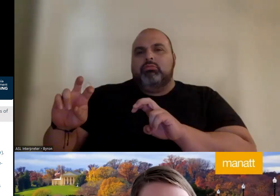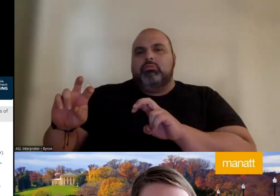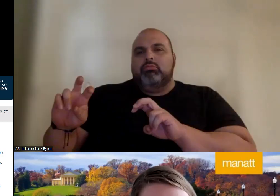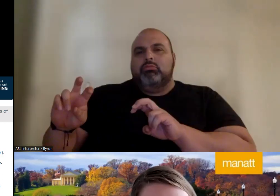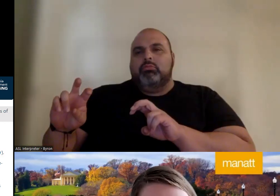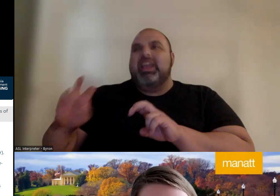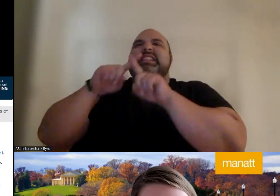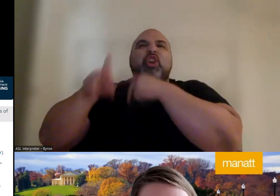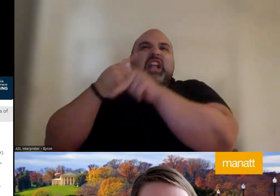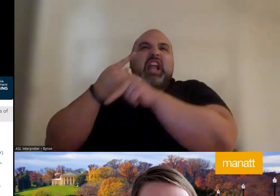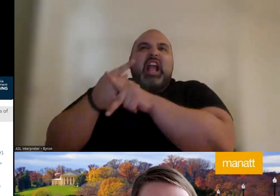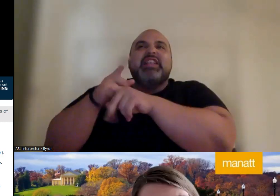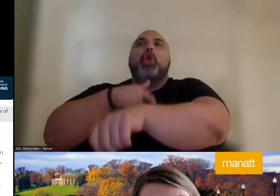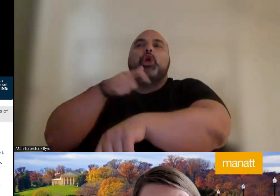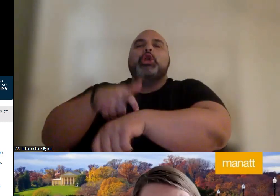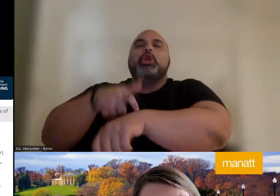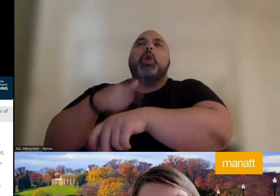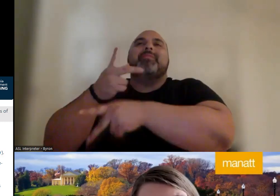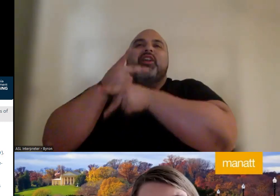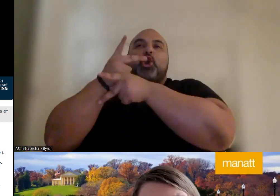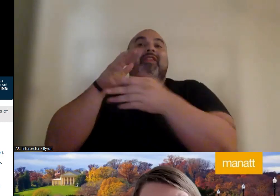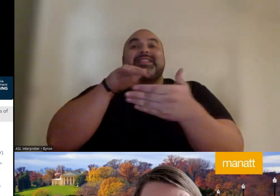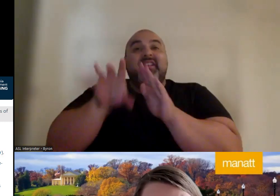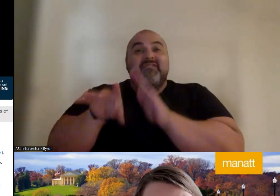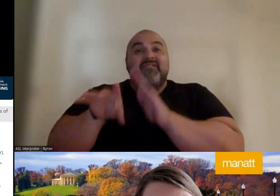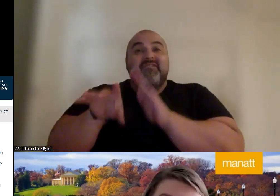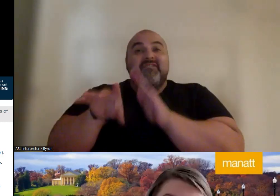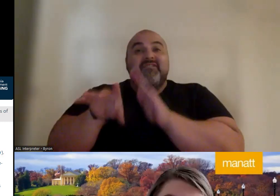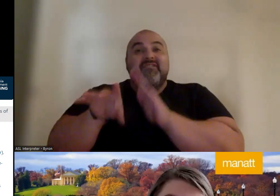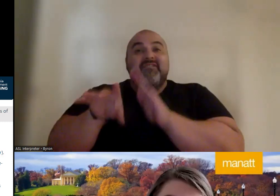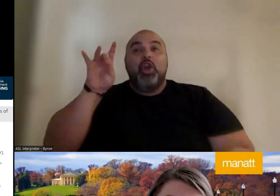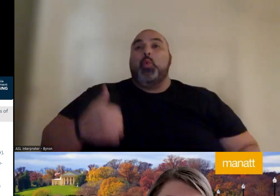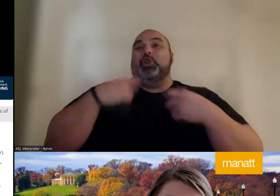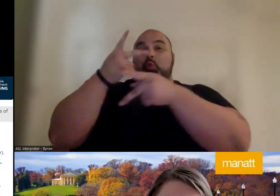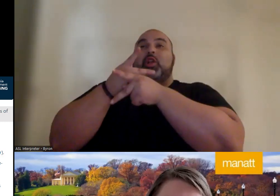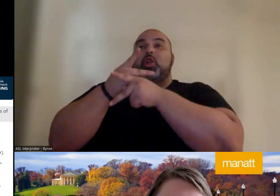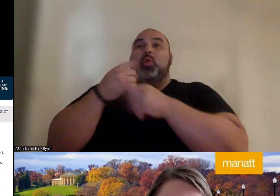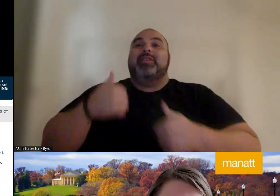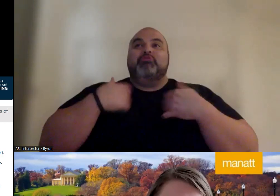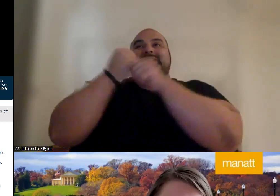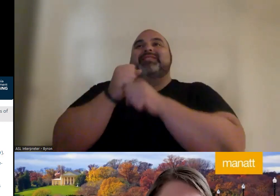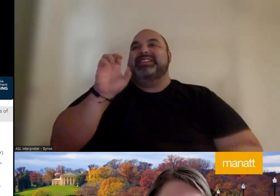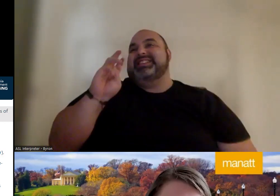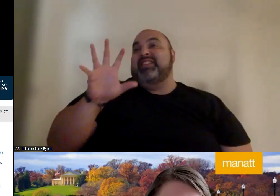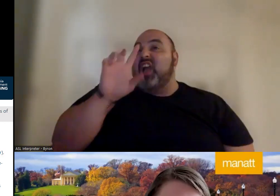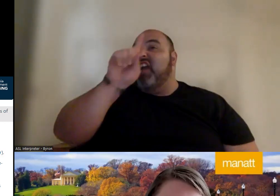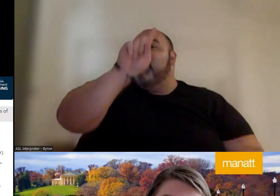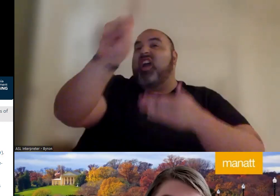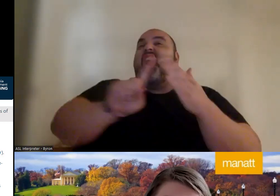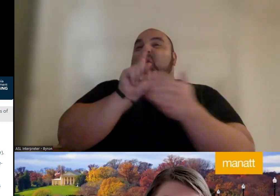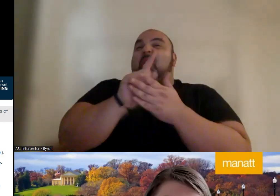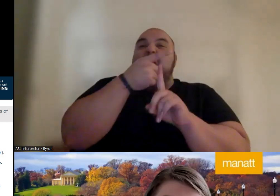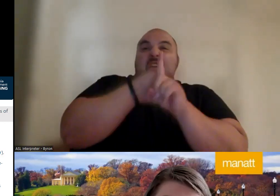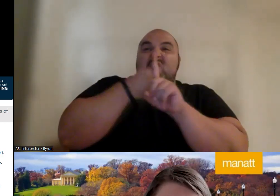that residential care facility residents received an average of 65 hours per month of informal care, and nursing home residents